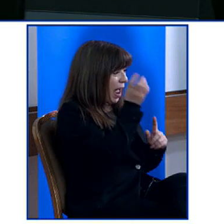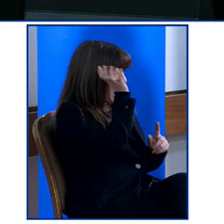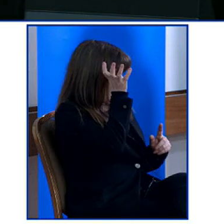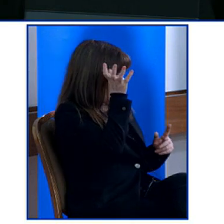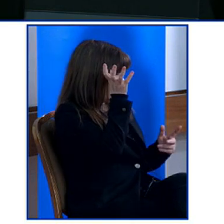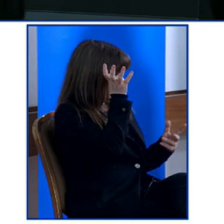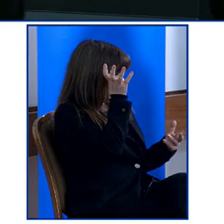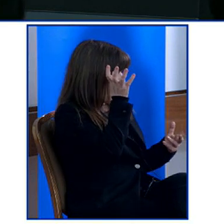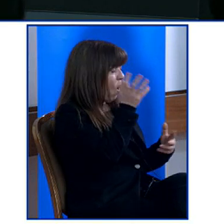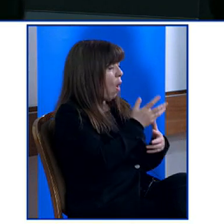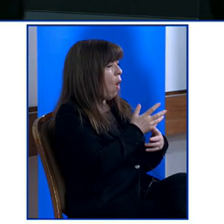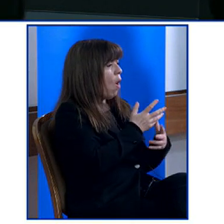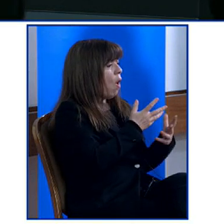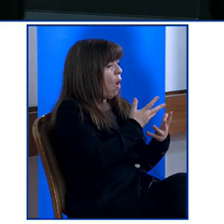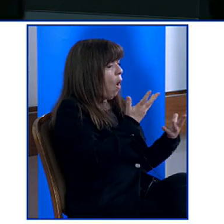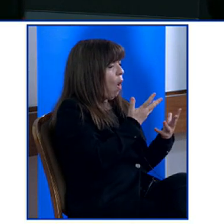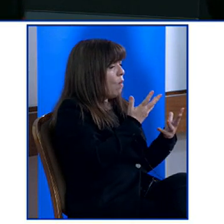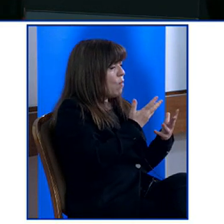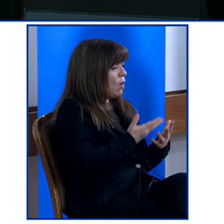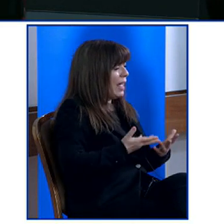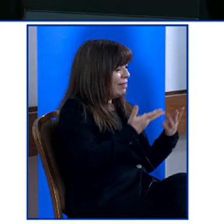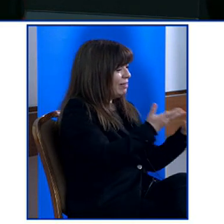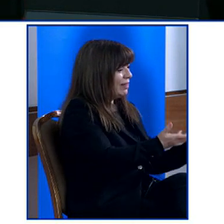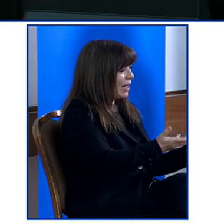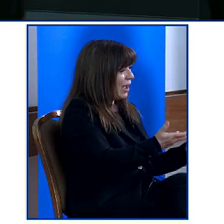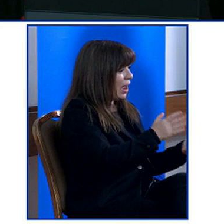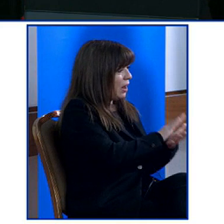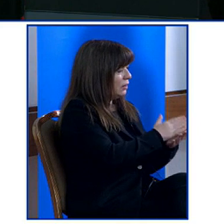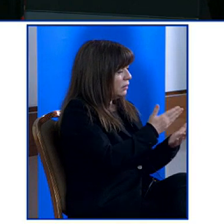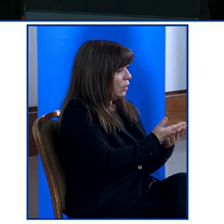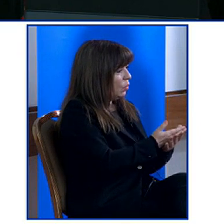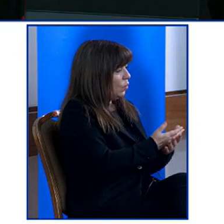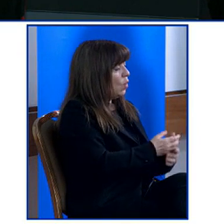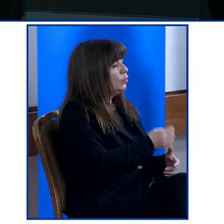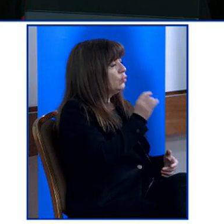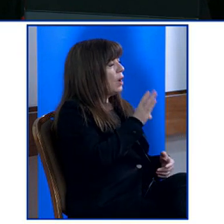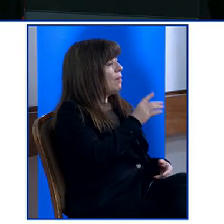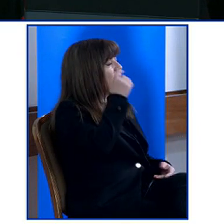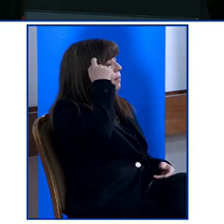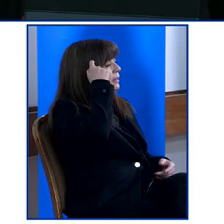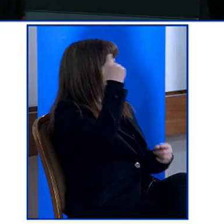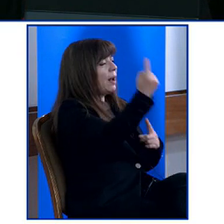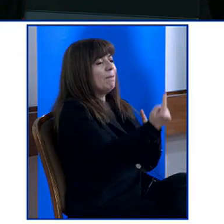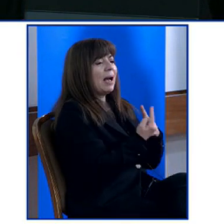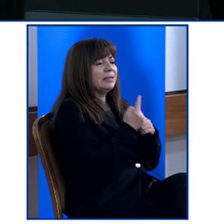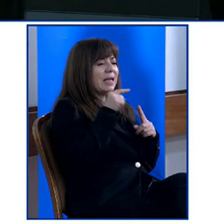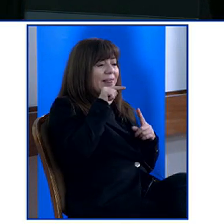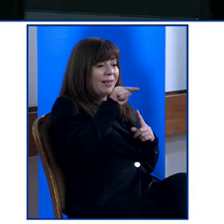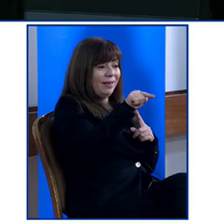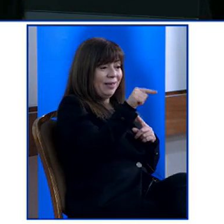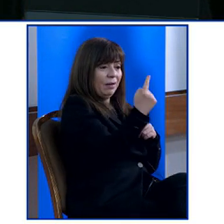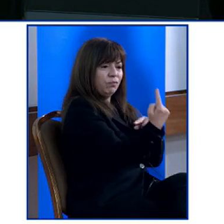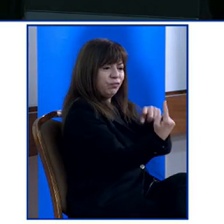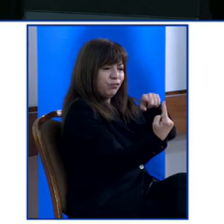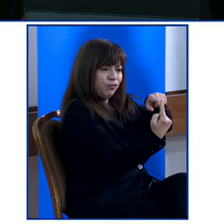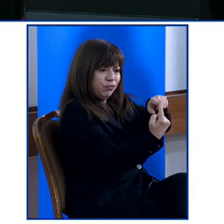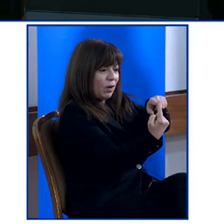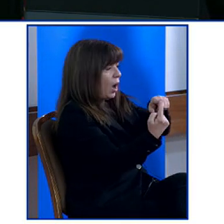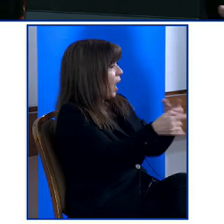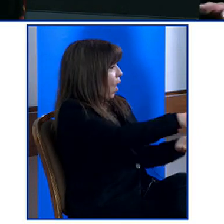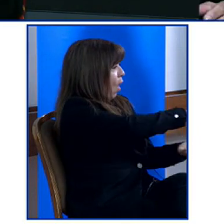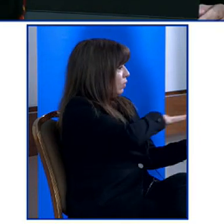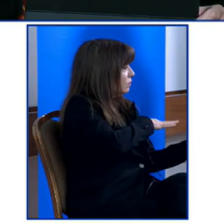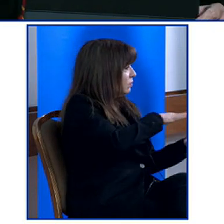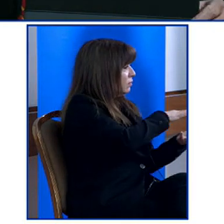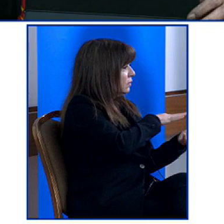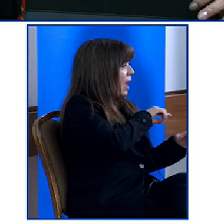no longer think only about the patient in front of us. We must think about the context and the environment and the